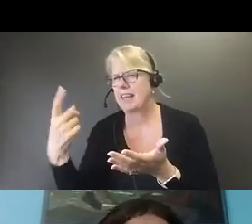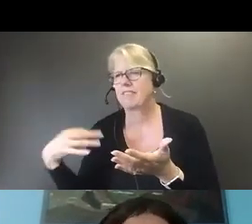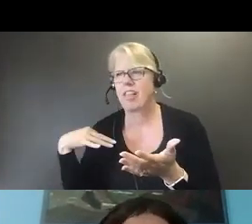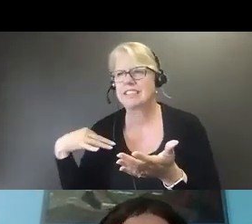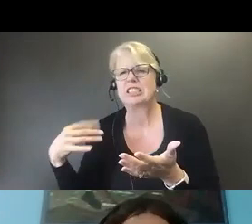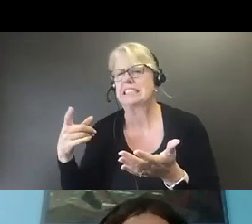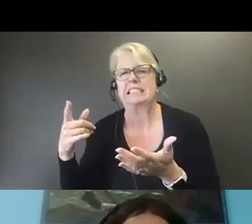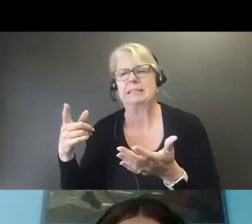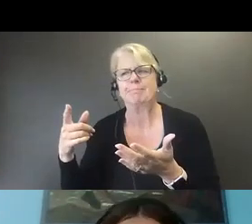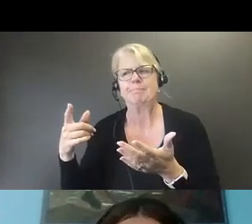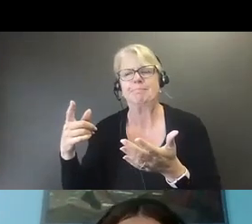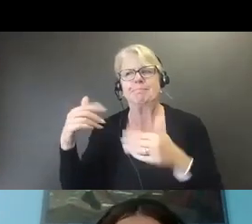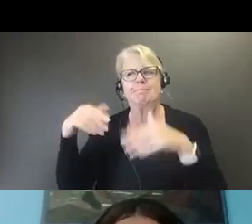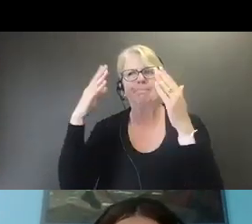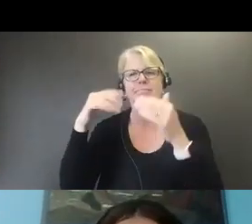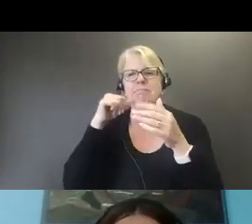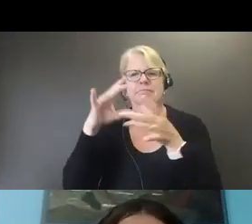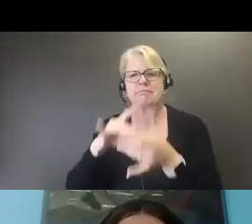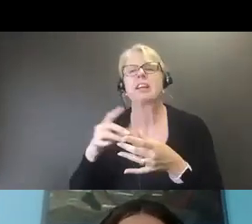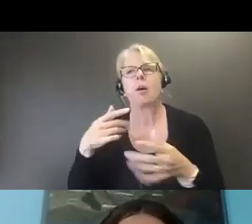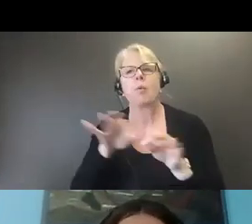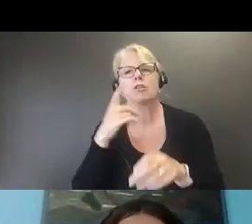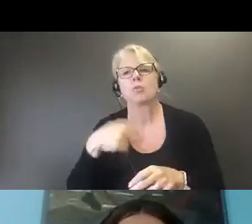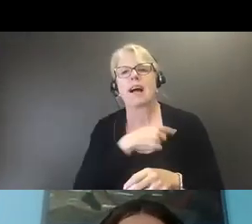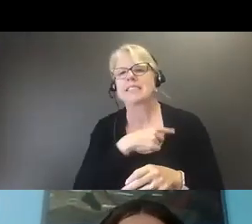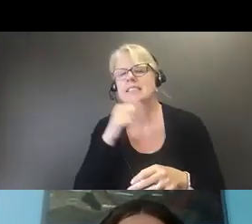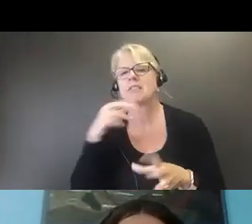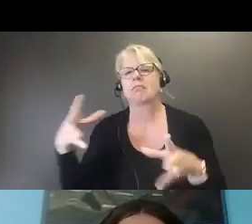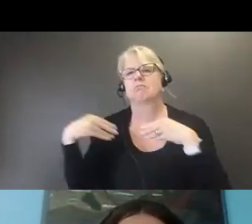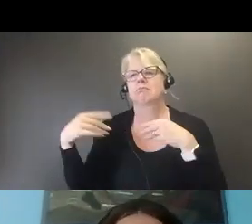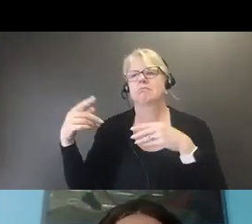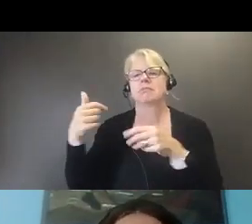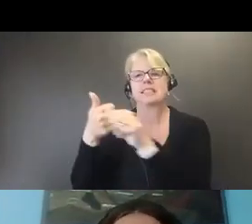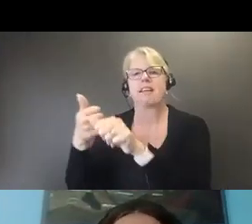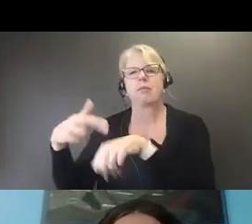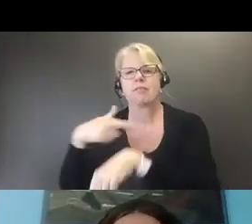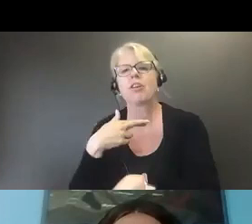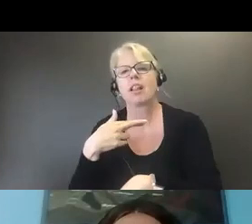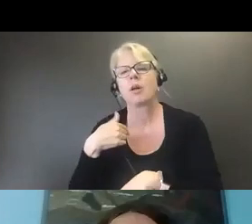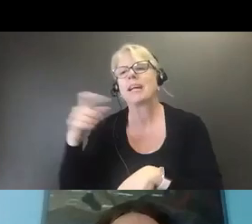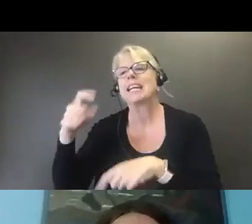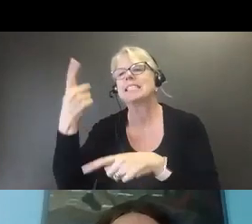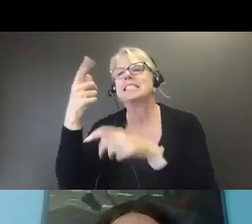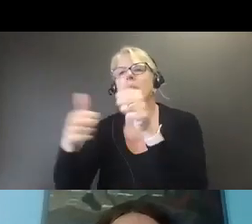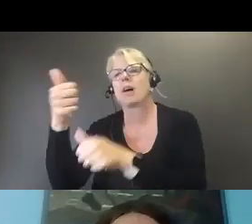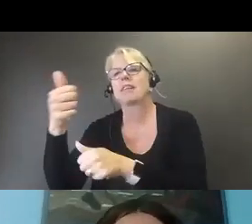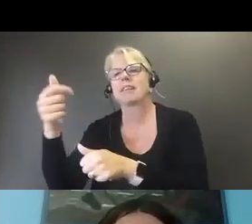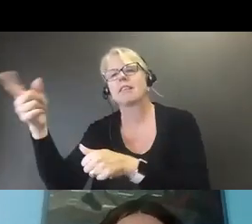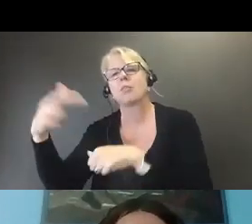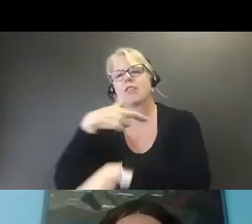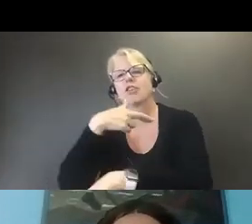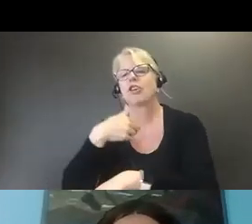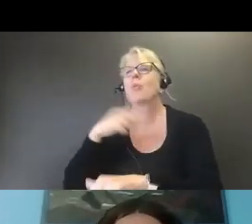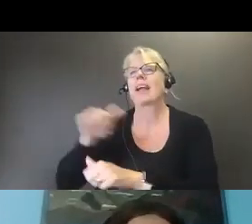is over our heads. So that's important to us that we don't actually take self-referrals. We need somebody sort of referring to us that we